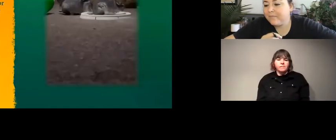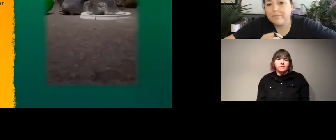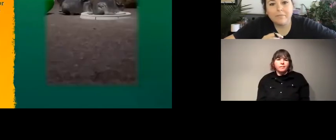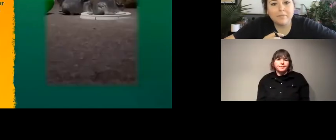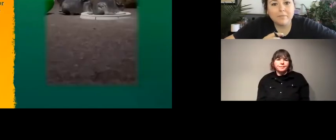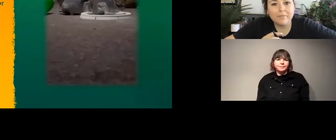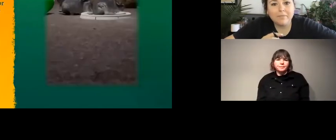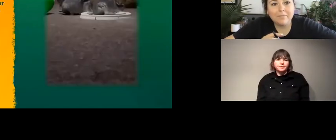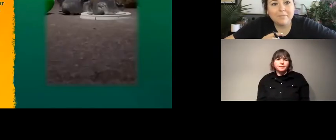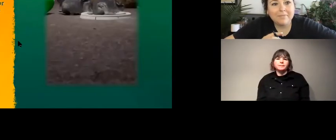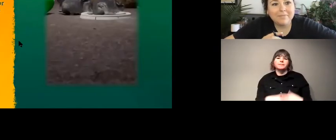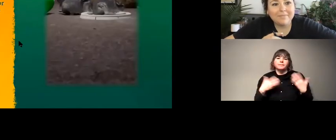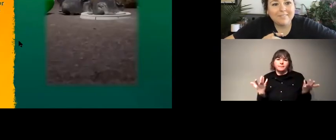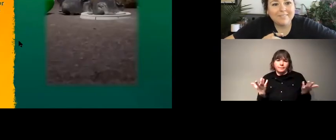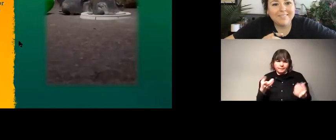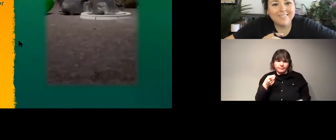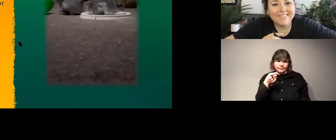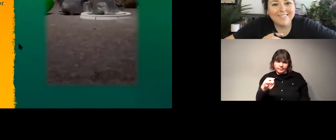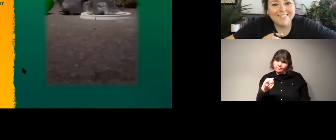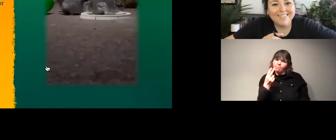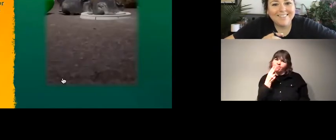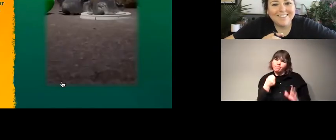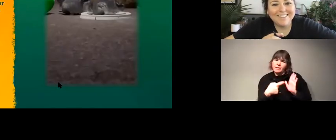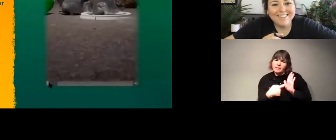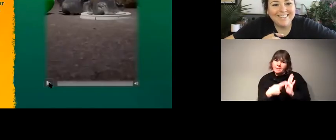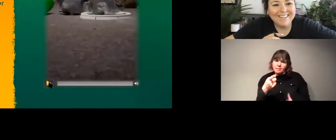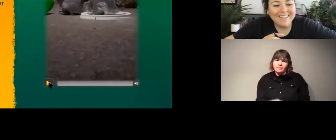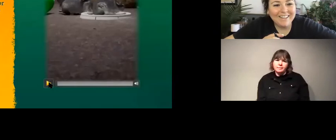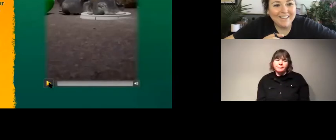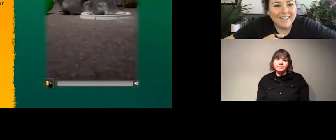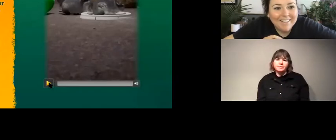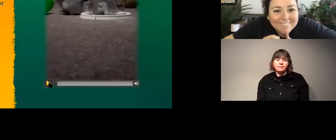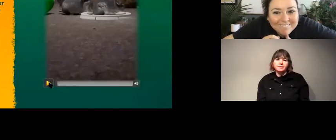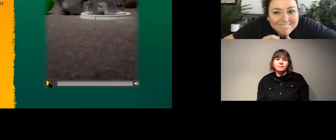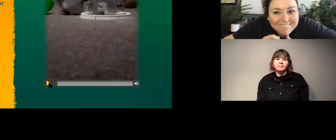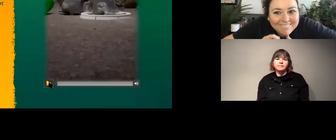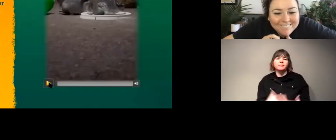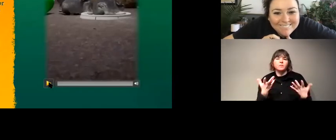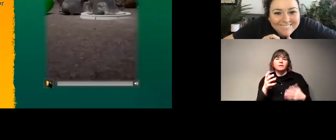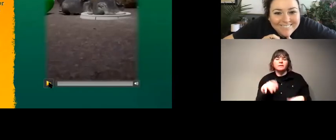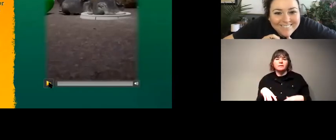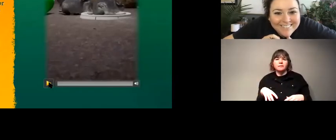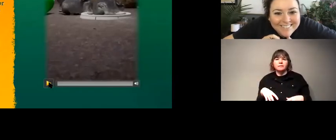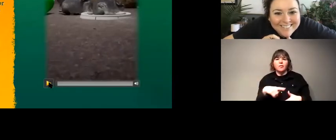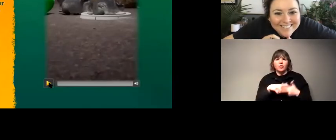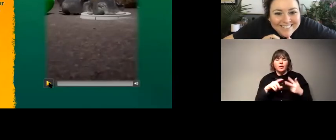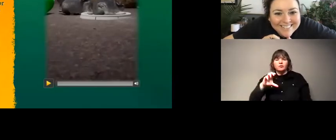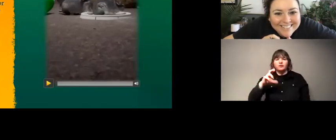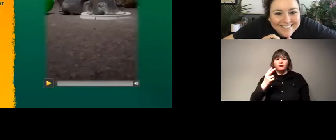Now, of course, this is a very, very cute example. This right here is 3 of our